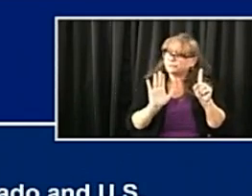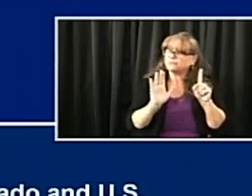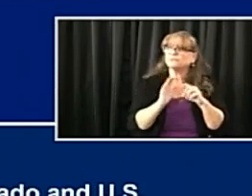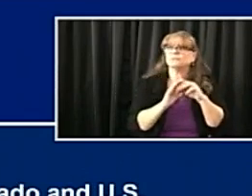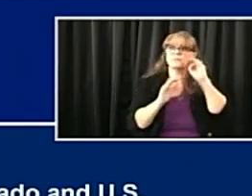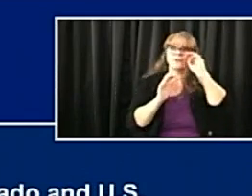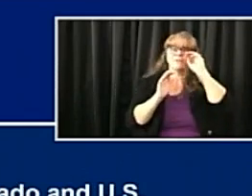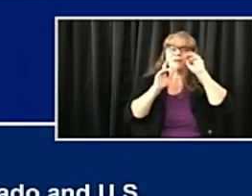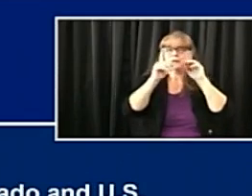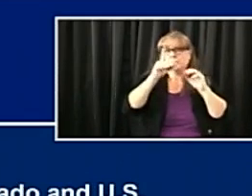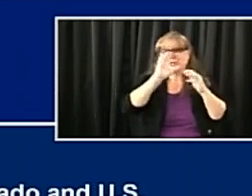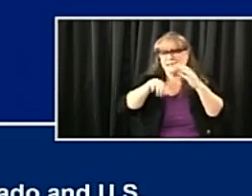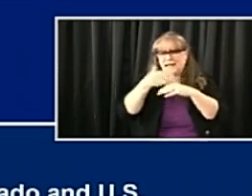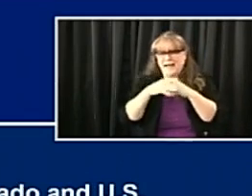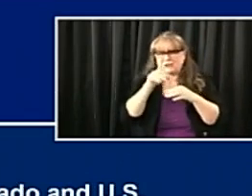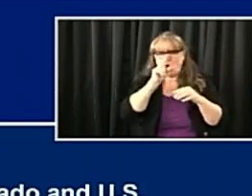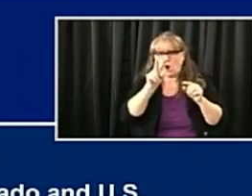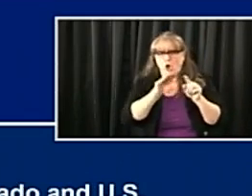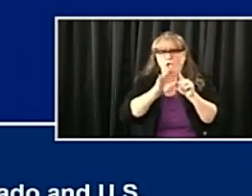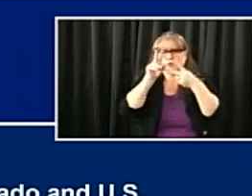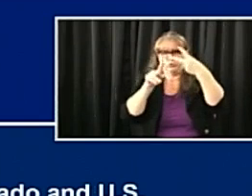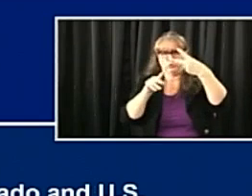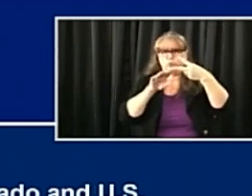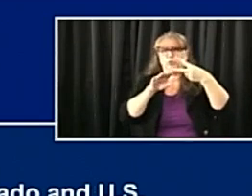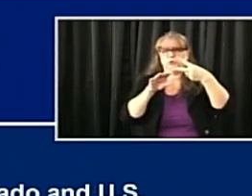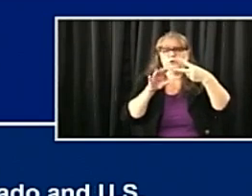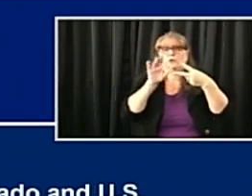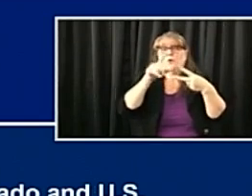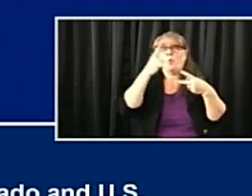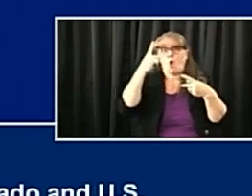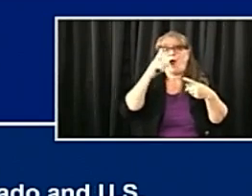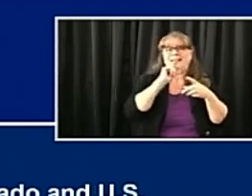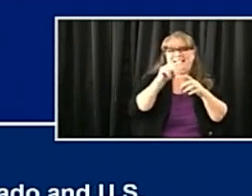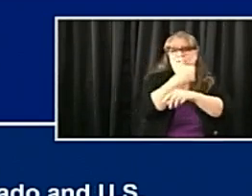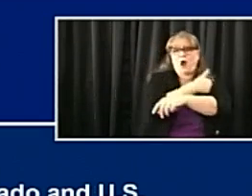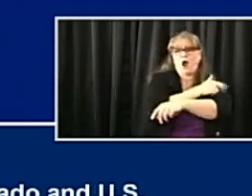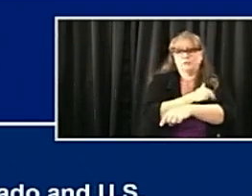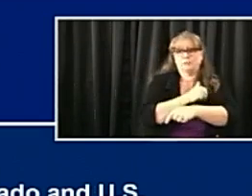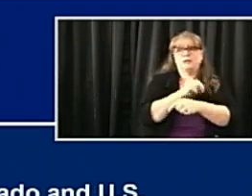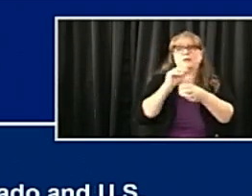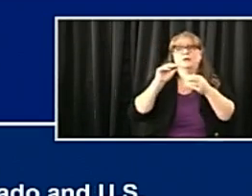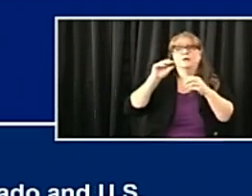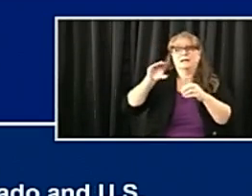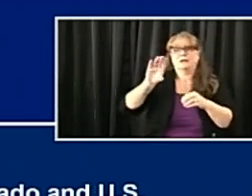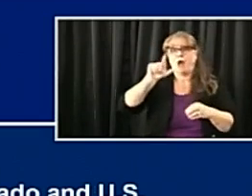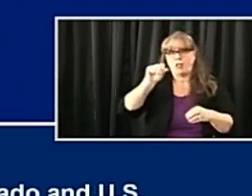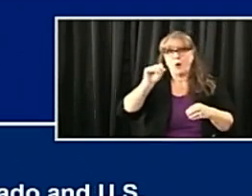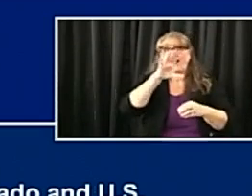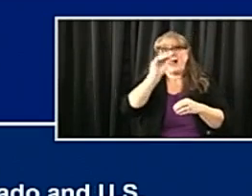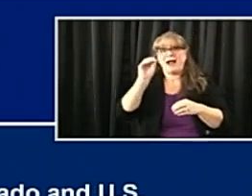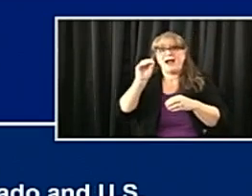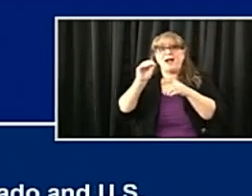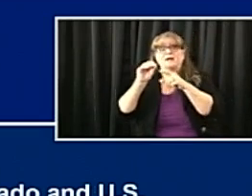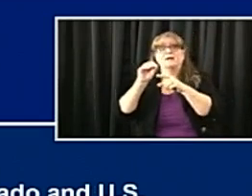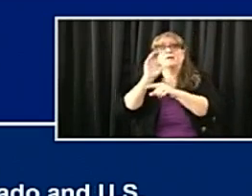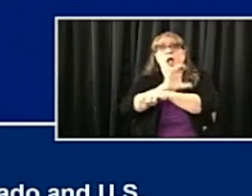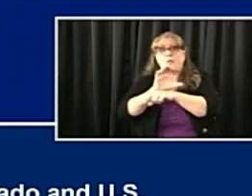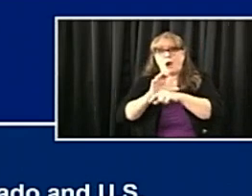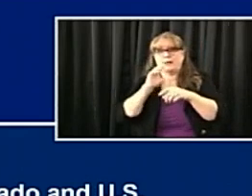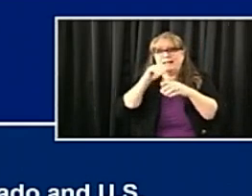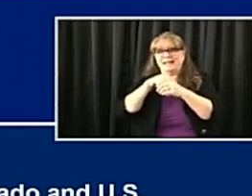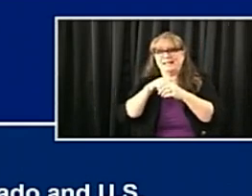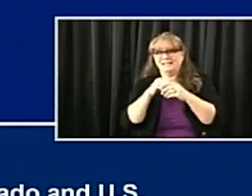So this is comparing hospitalization data for Colorado and the US. So you can see that Colorado, again, has done quite well. Our hospitalization